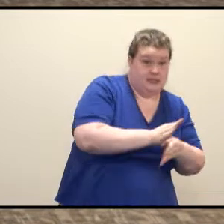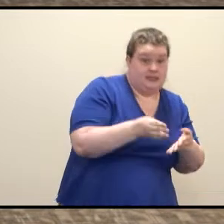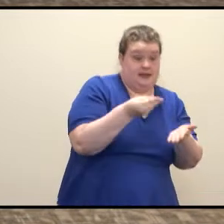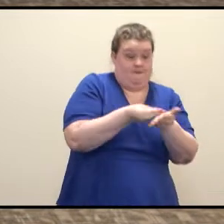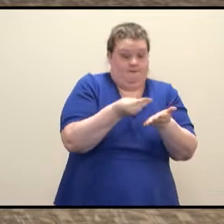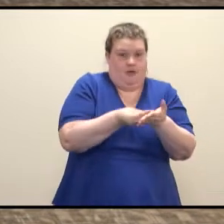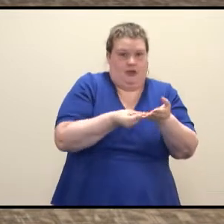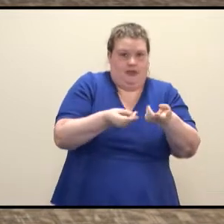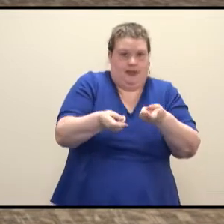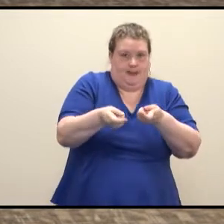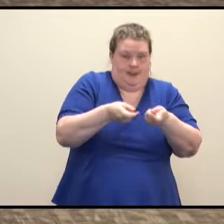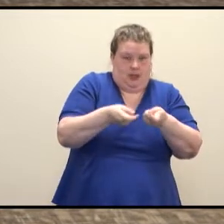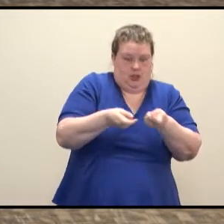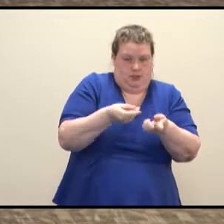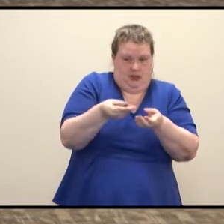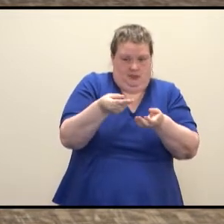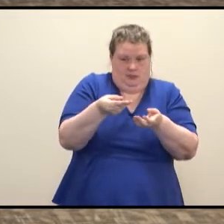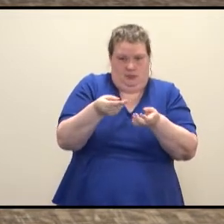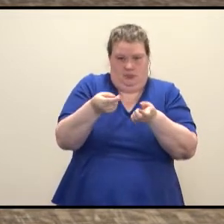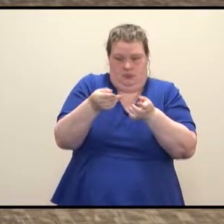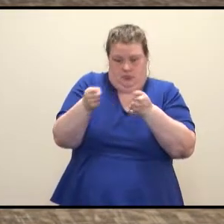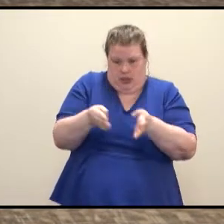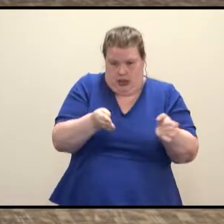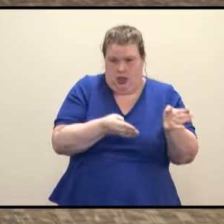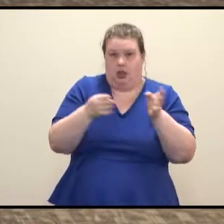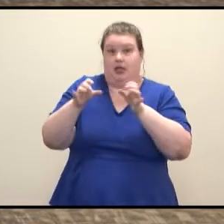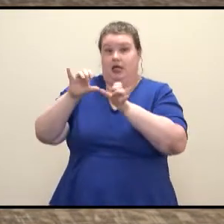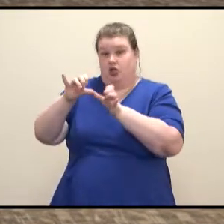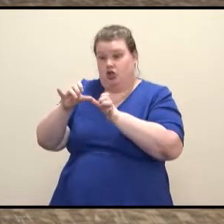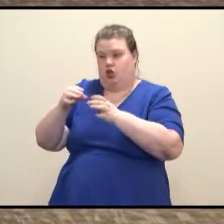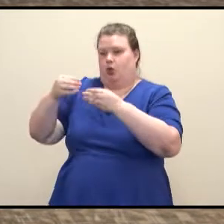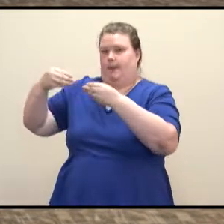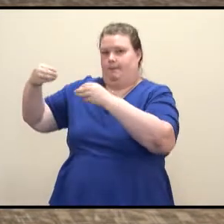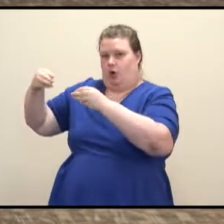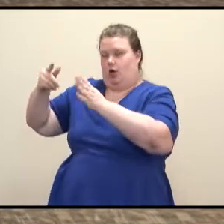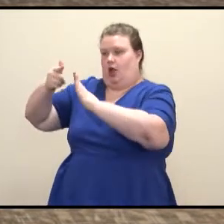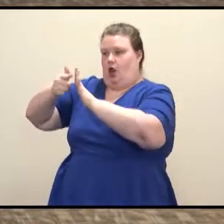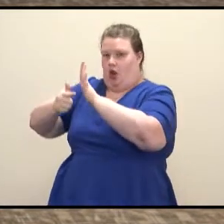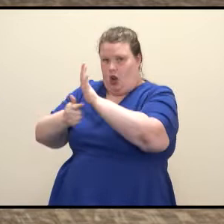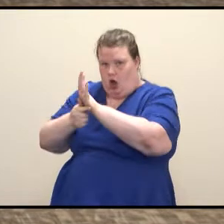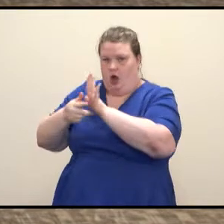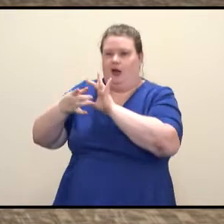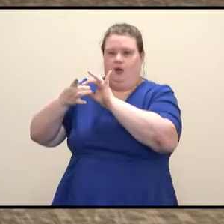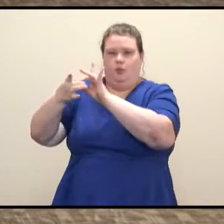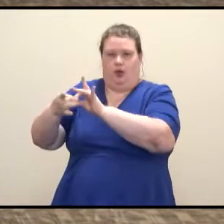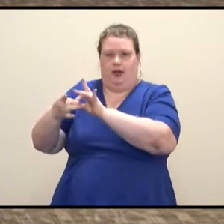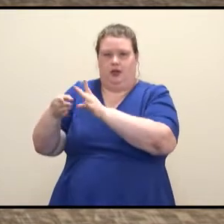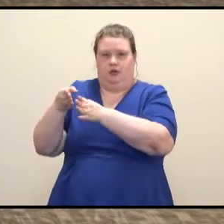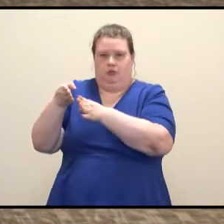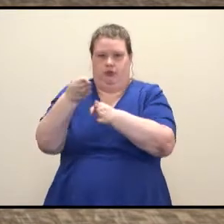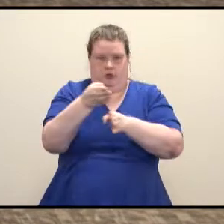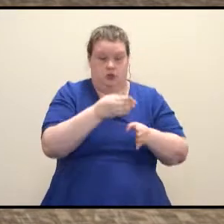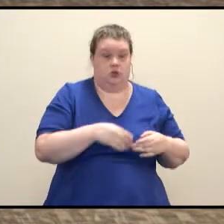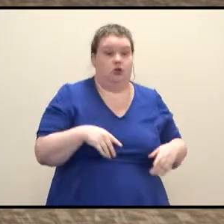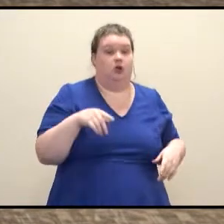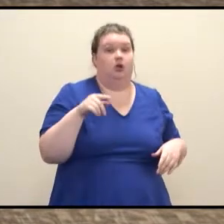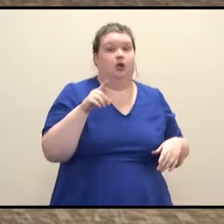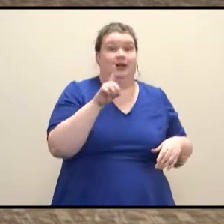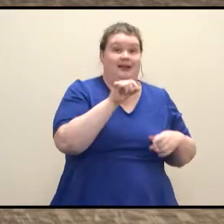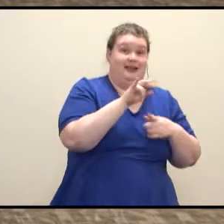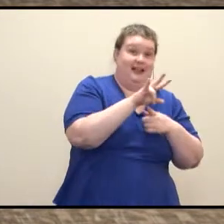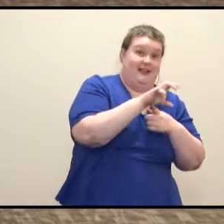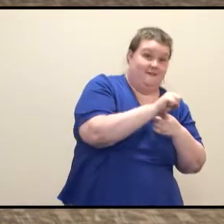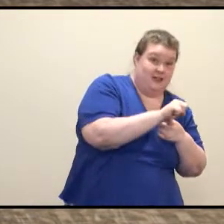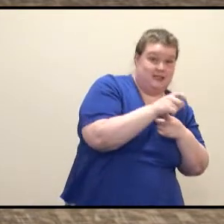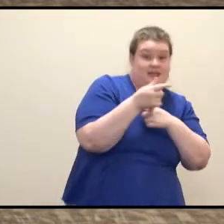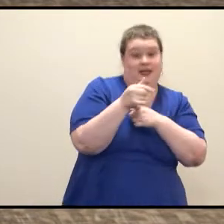management, coding, education, technology, engineering, marketing, law, and related fields. Trustee Davis and Trustee Guillory